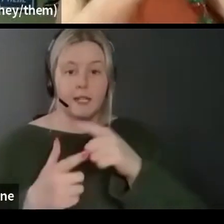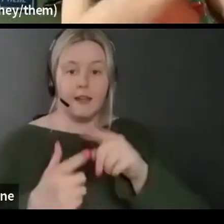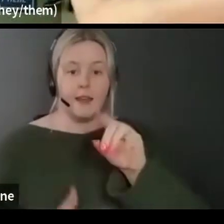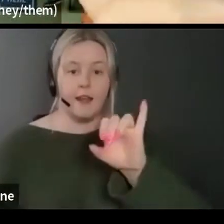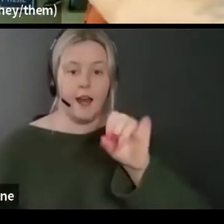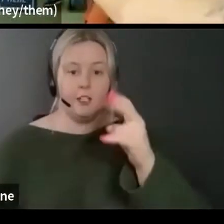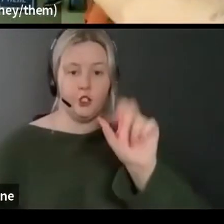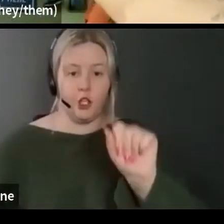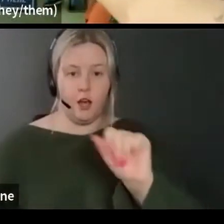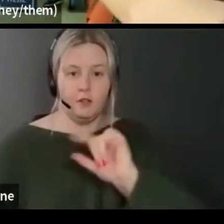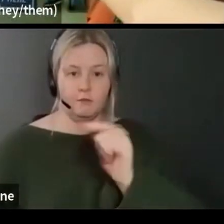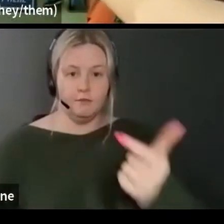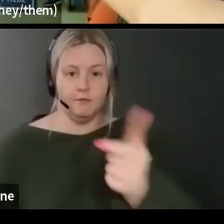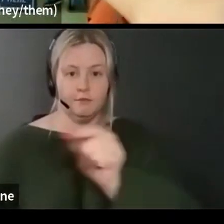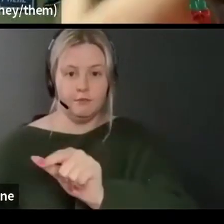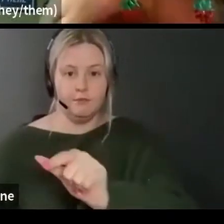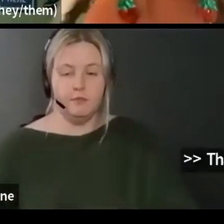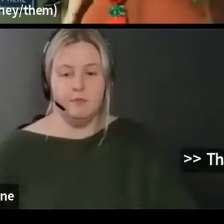to take it?